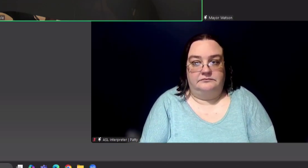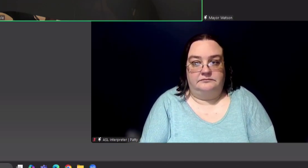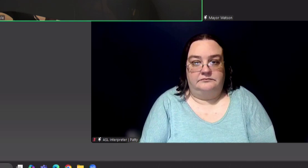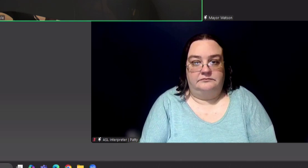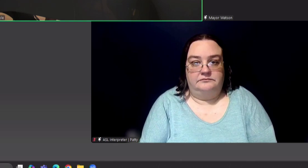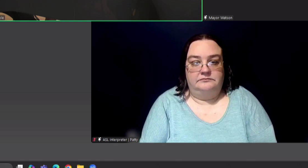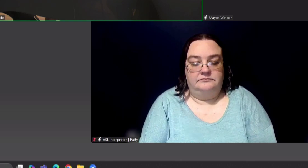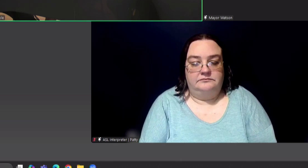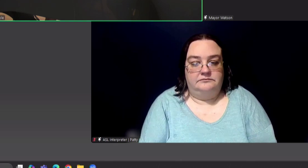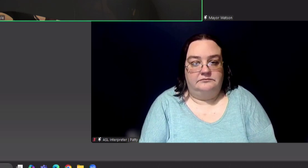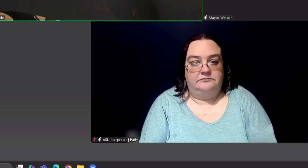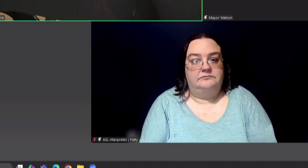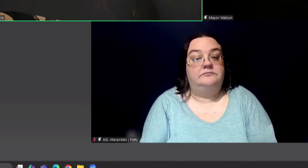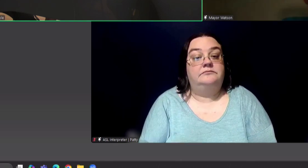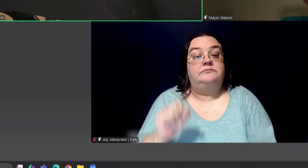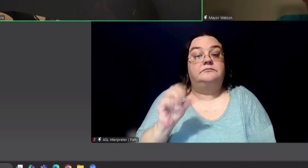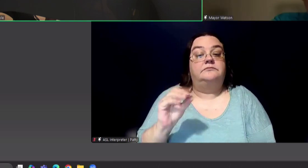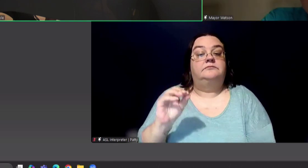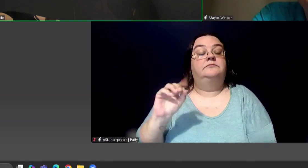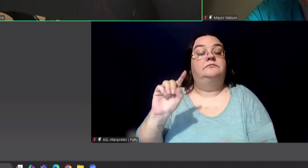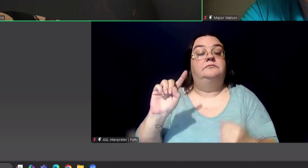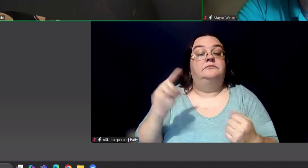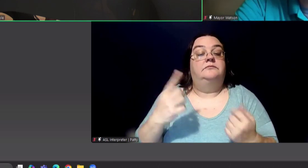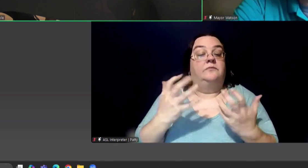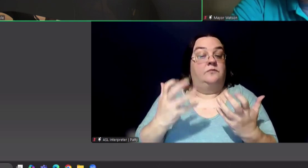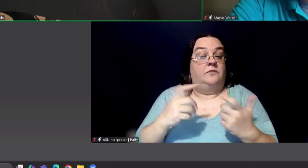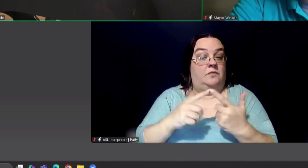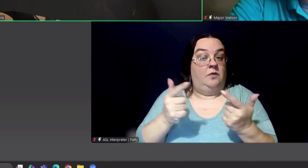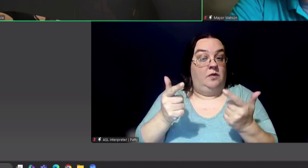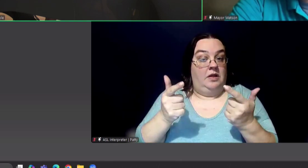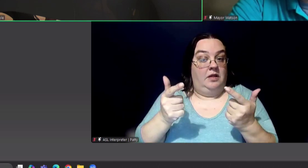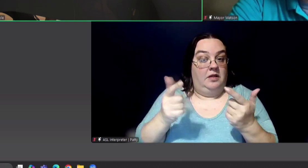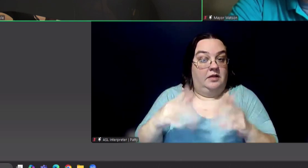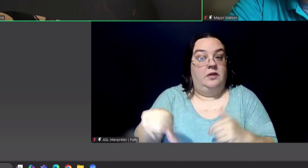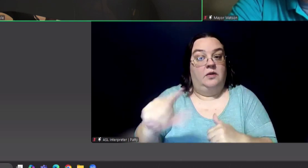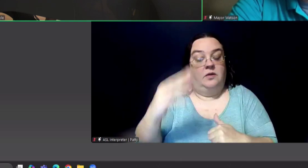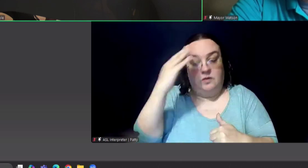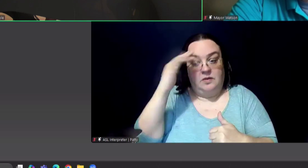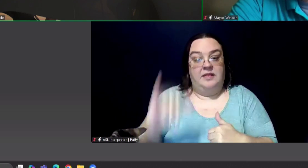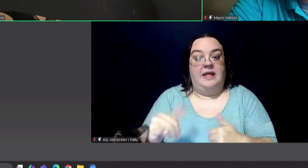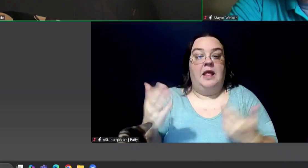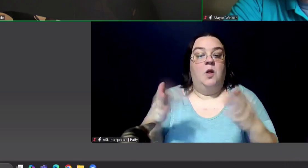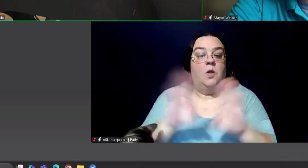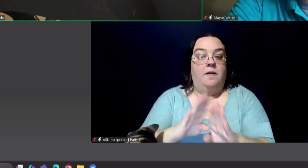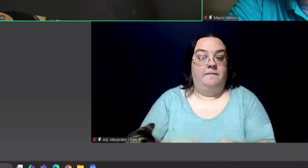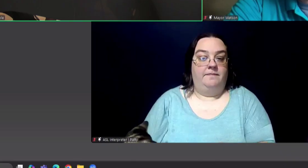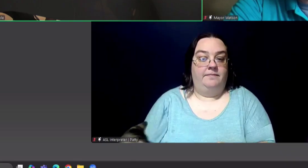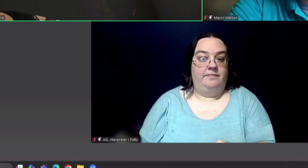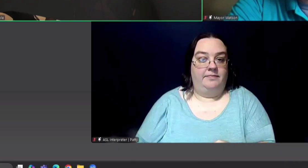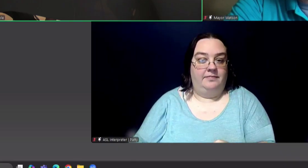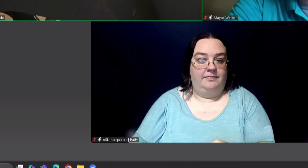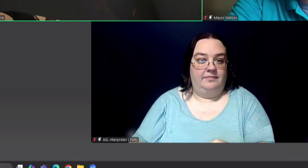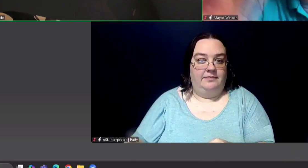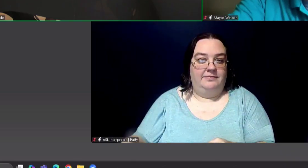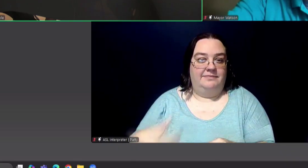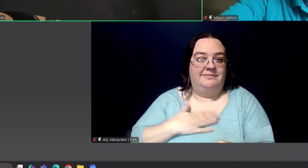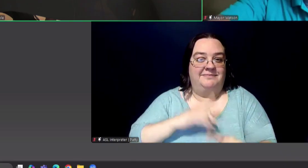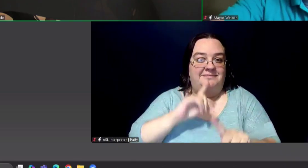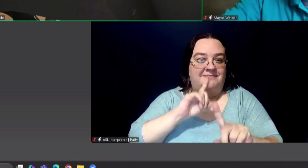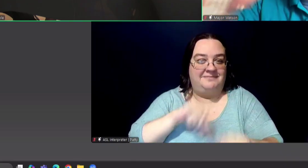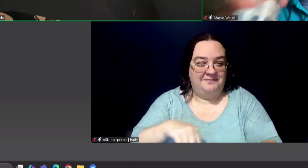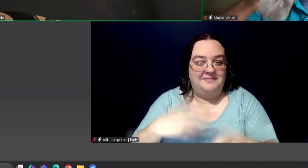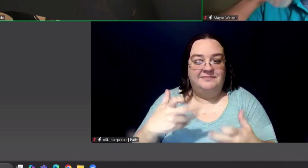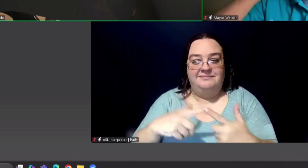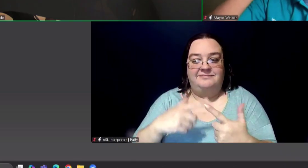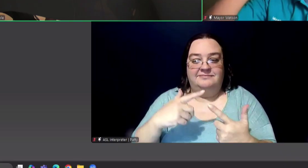So, Mayor and Council, just to let you know, that concludes my report. Just wanted to give shouts outs to the police